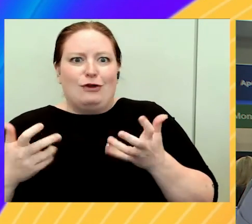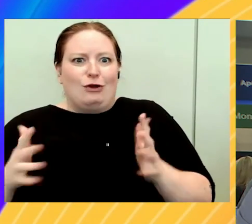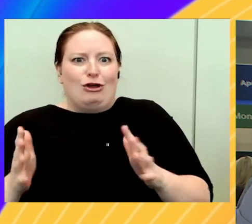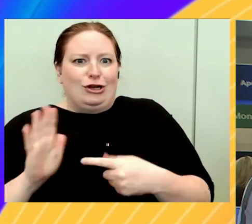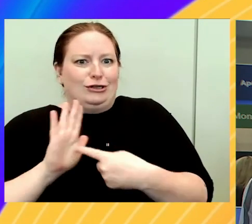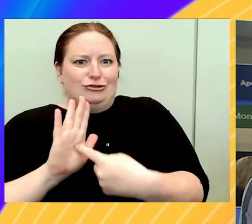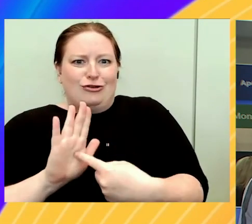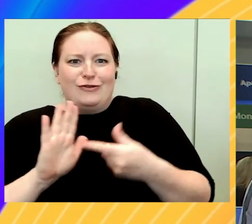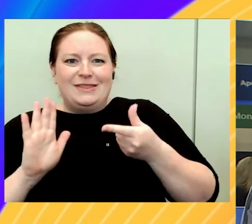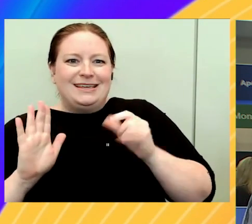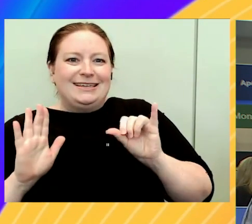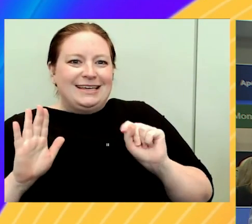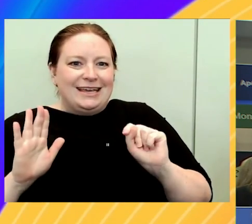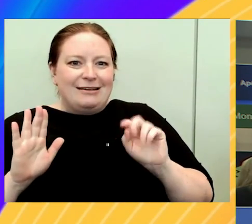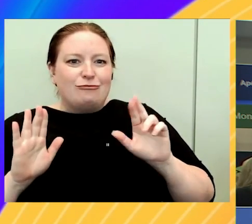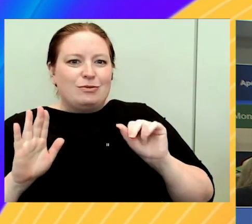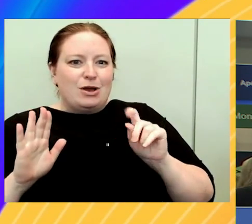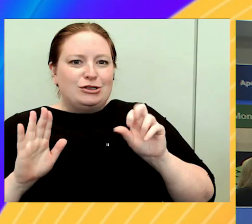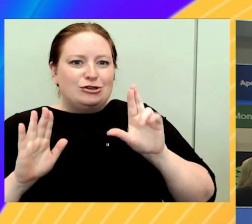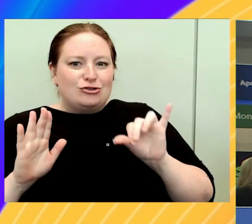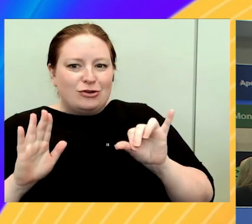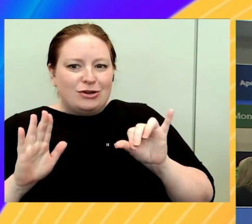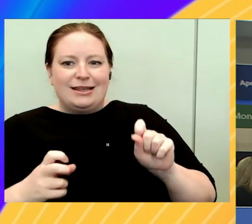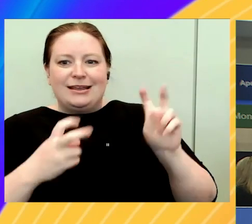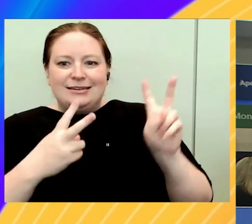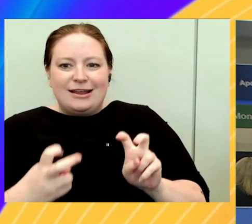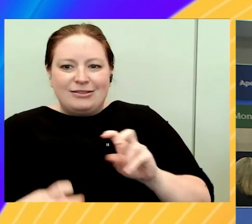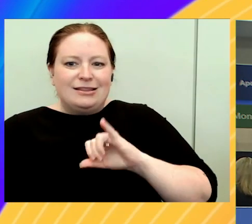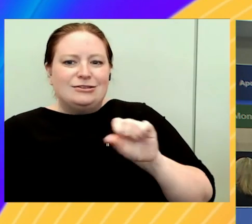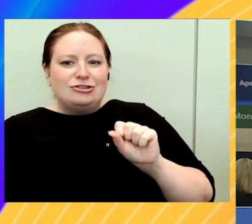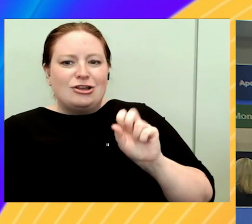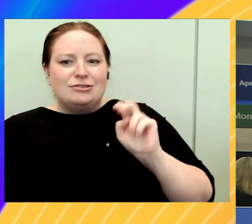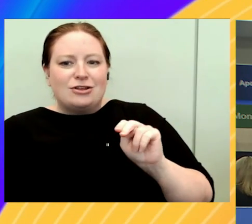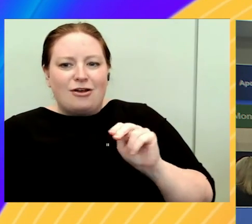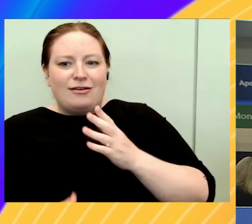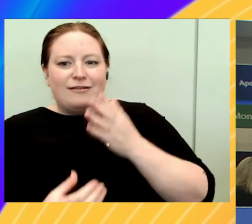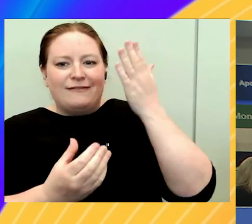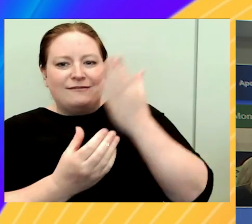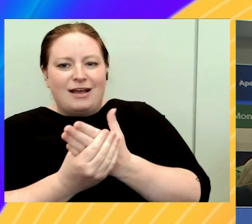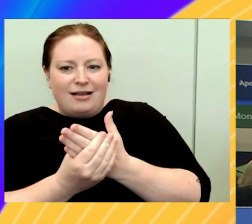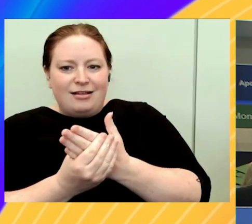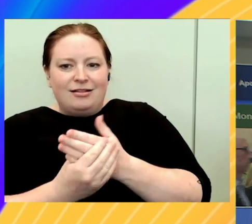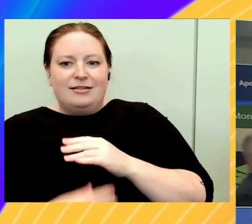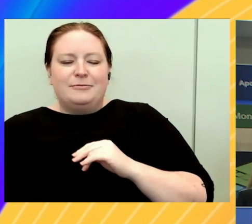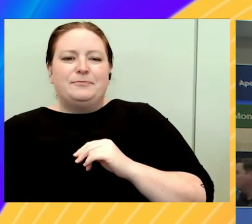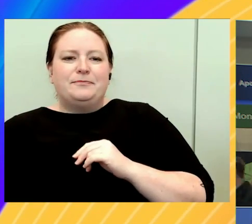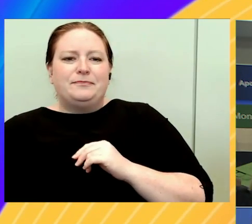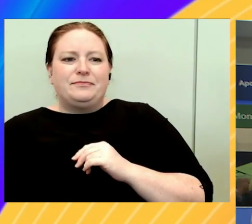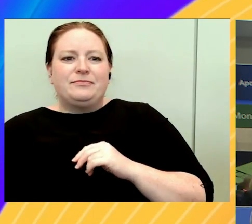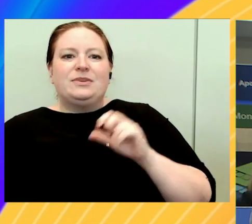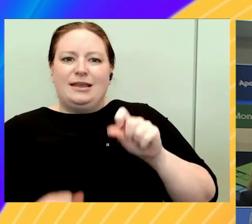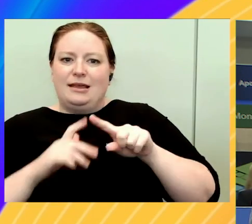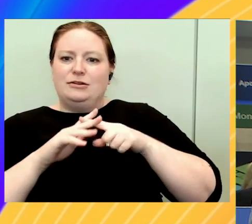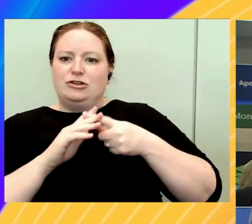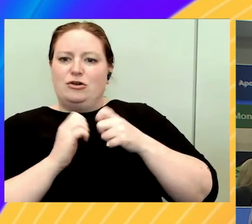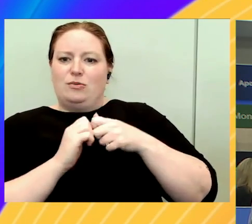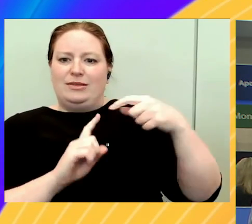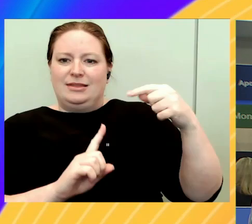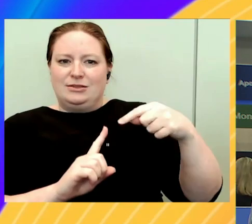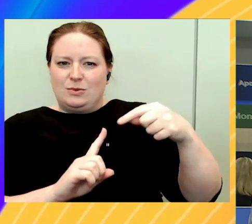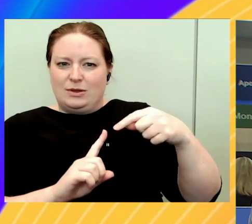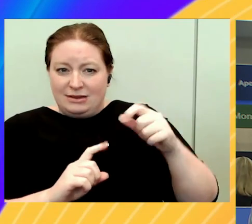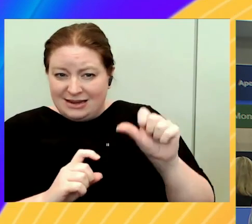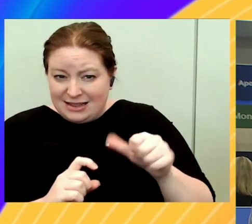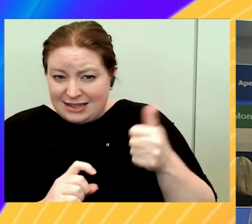You go there, download the JSON file. That's kind of why I asked to bring up the JSON file. You can get started with this, but anything else before we sign